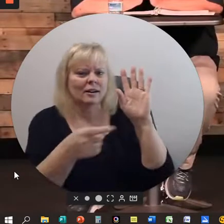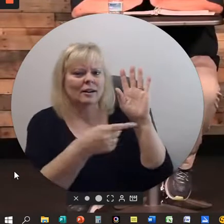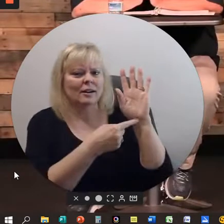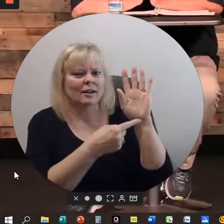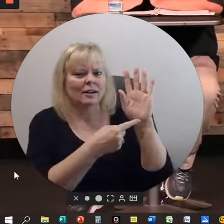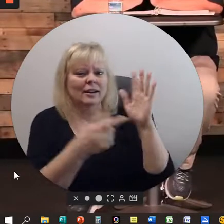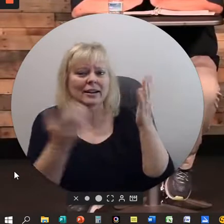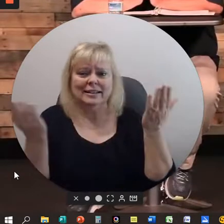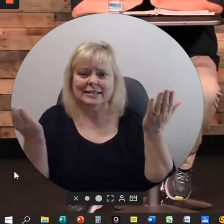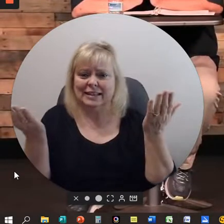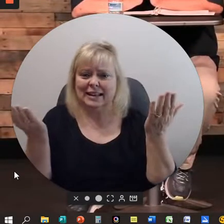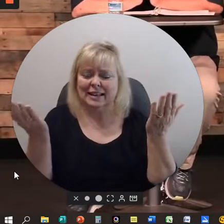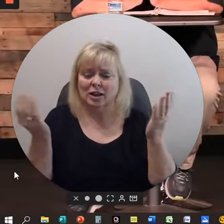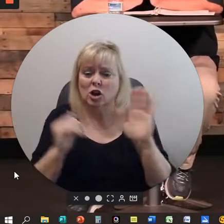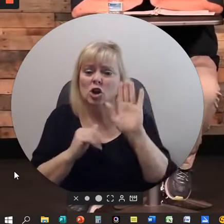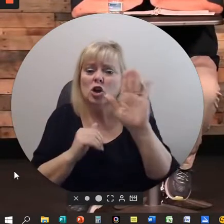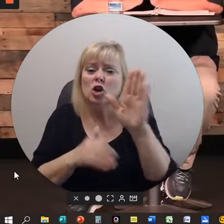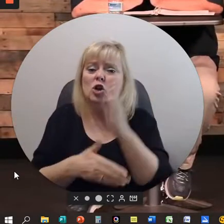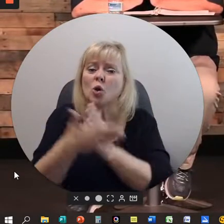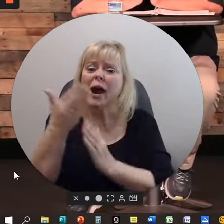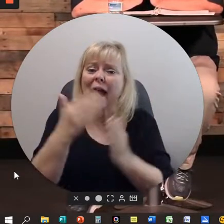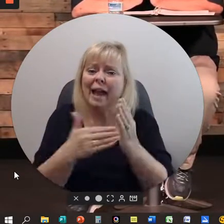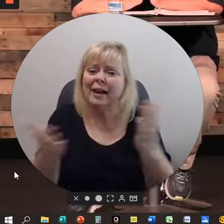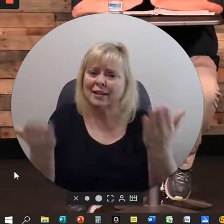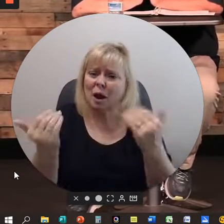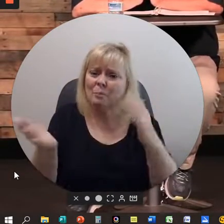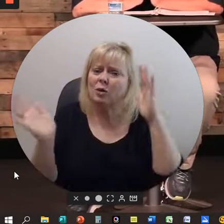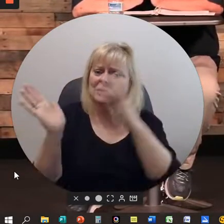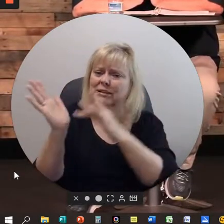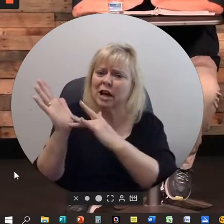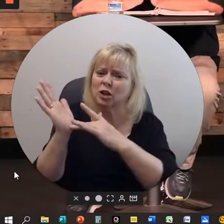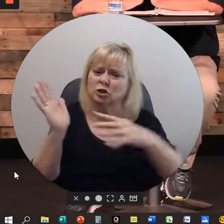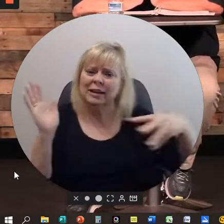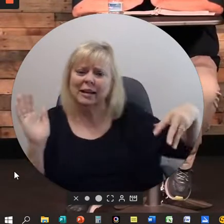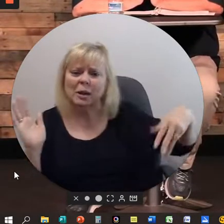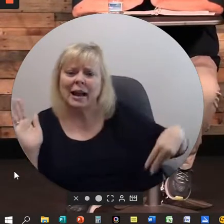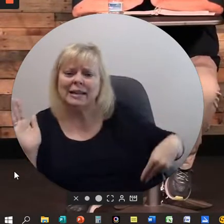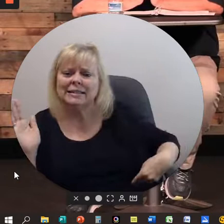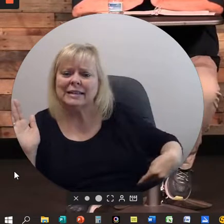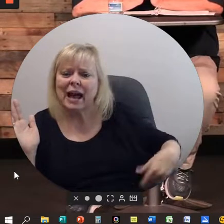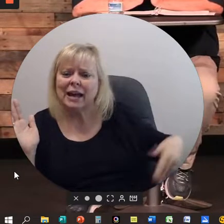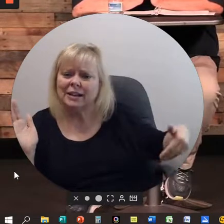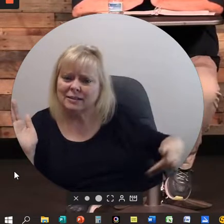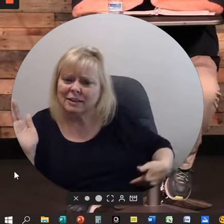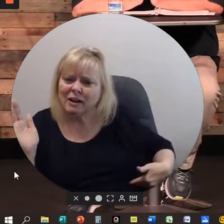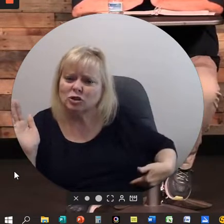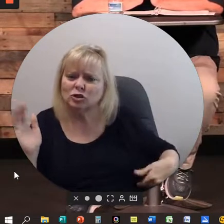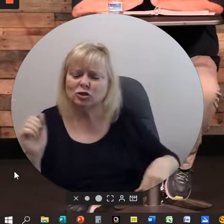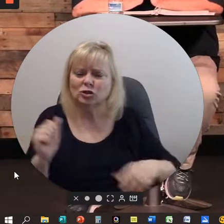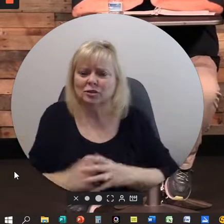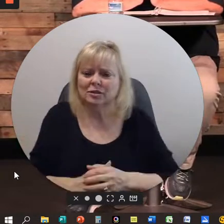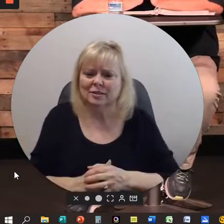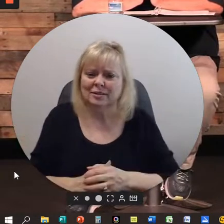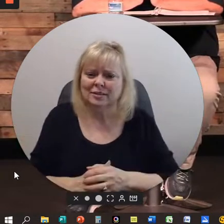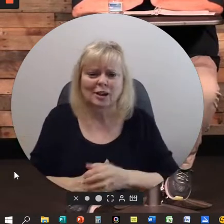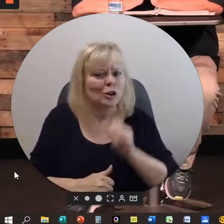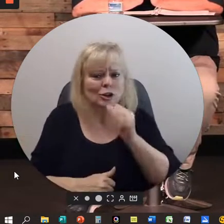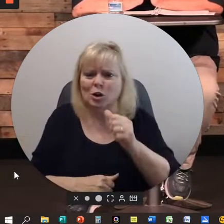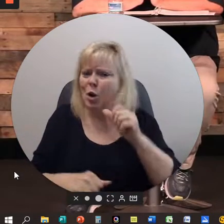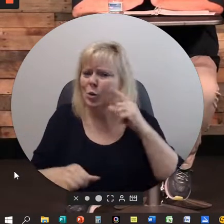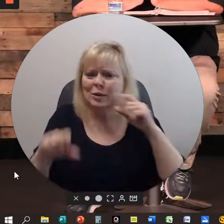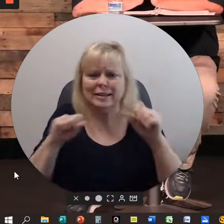out your hand and put it into my side. Stop doubting and believe."